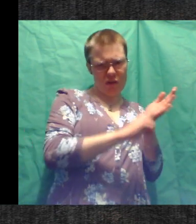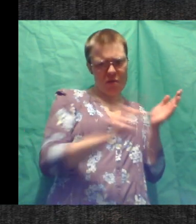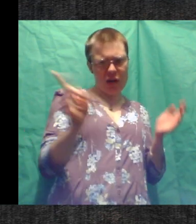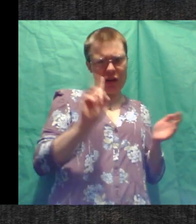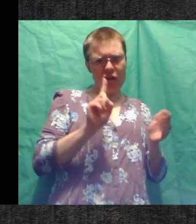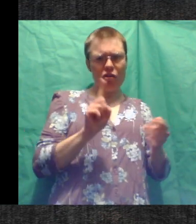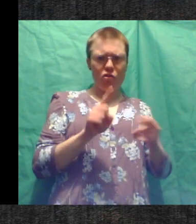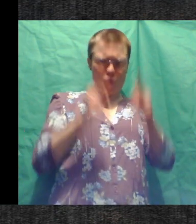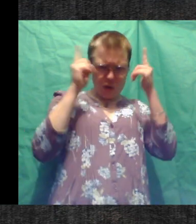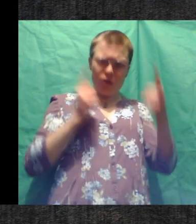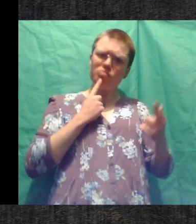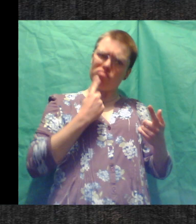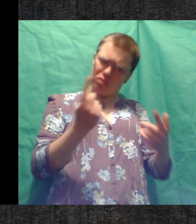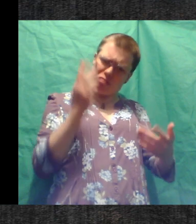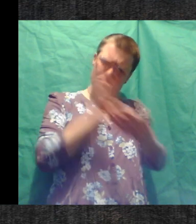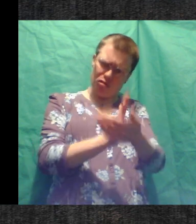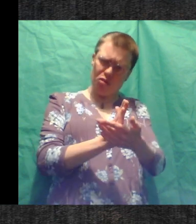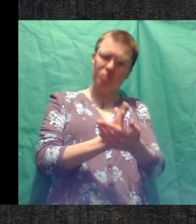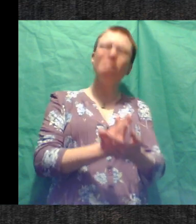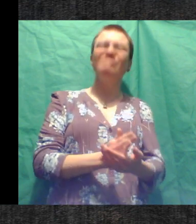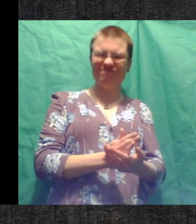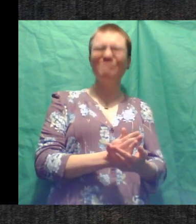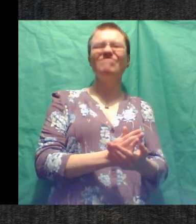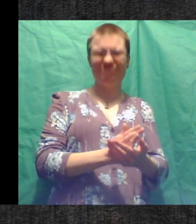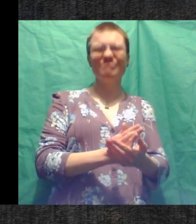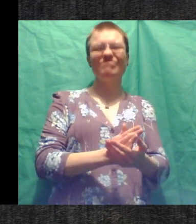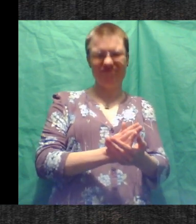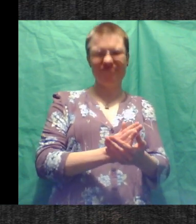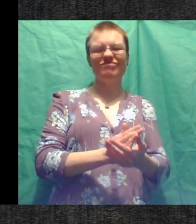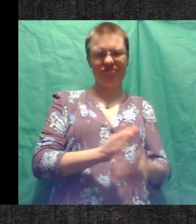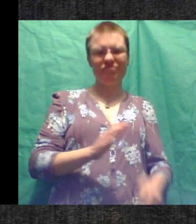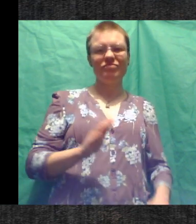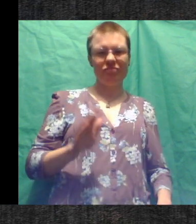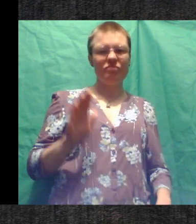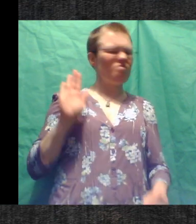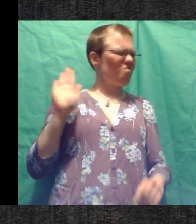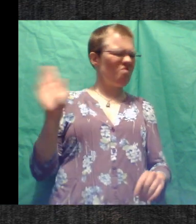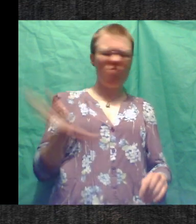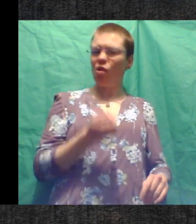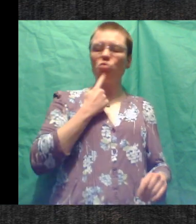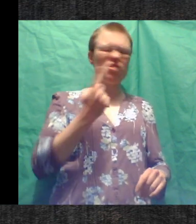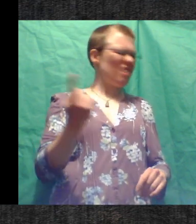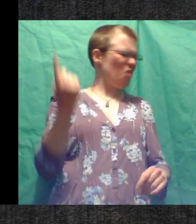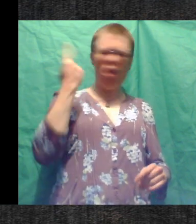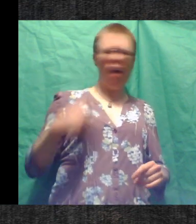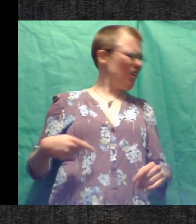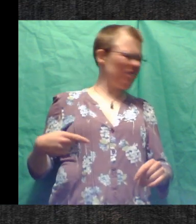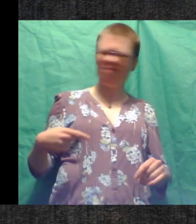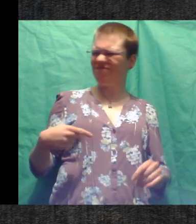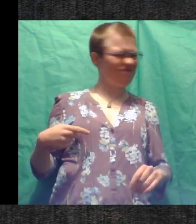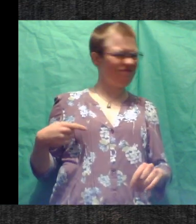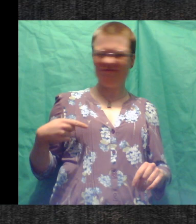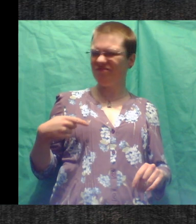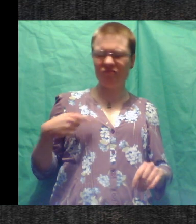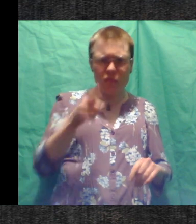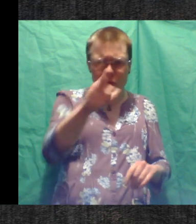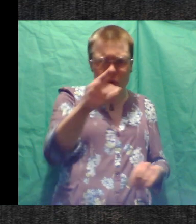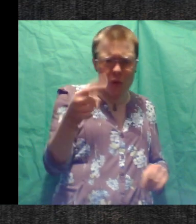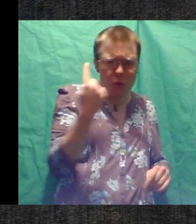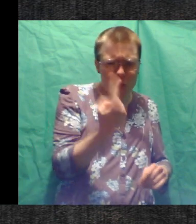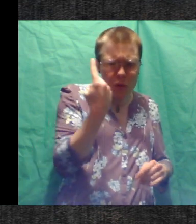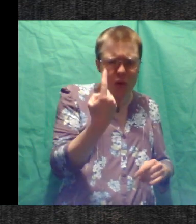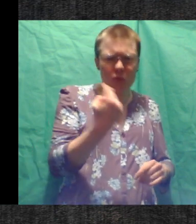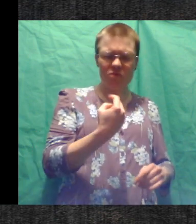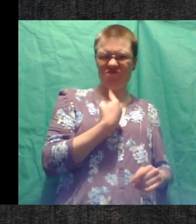different codec. Naomi, is what the Colonel says true? Yes, but not everything I said